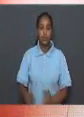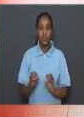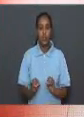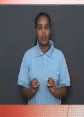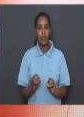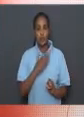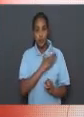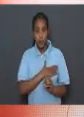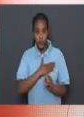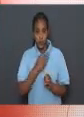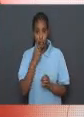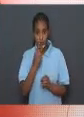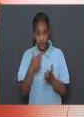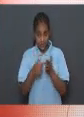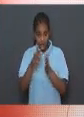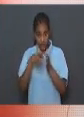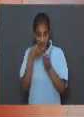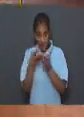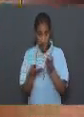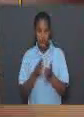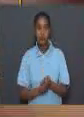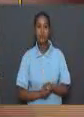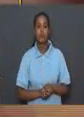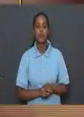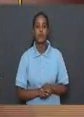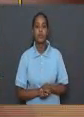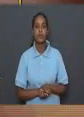Students, please look at this chart.